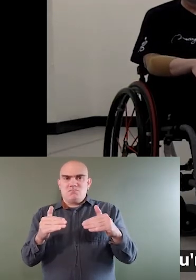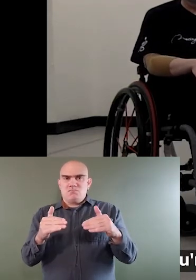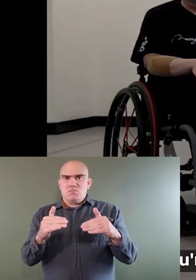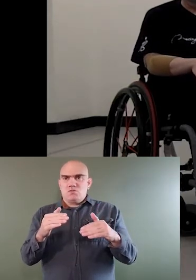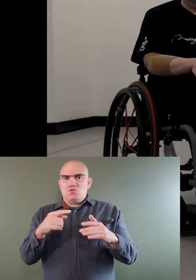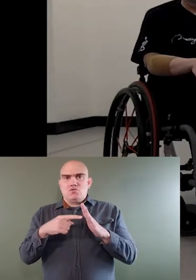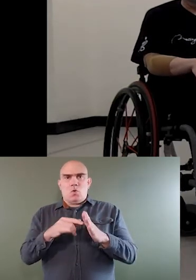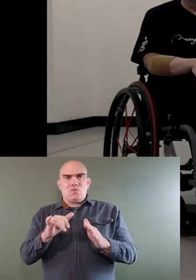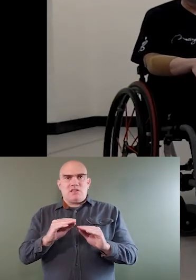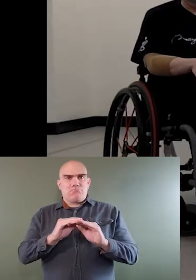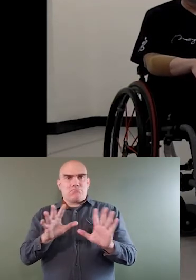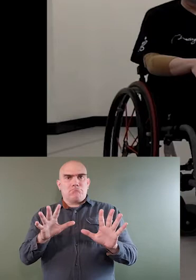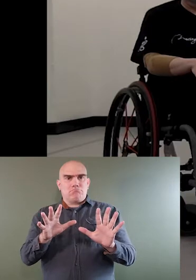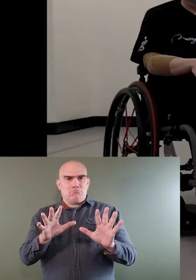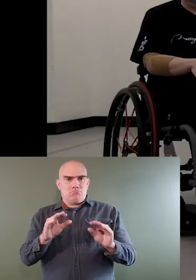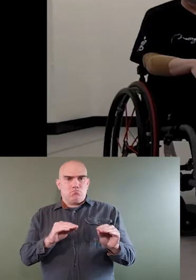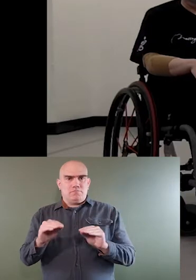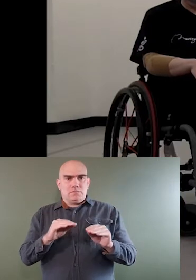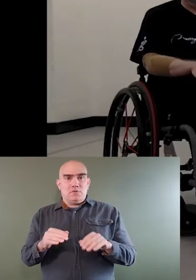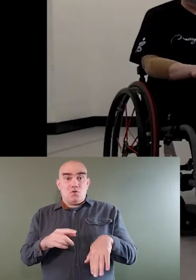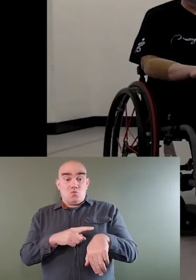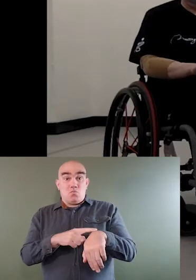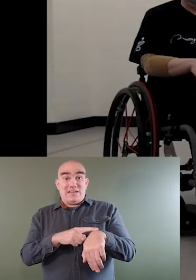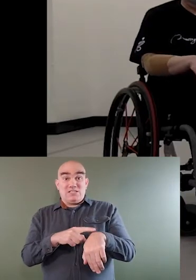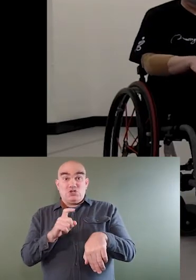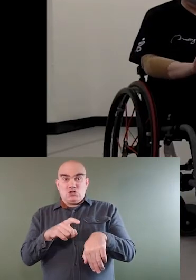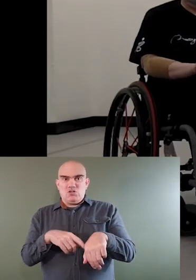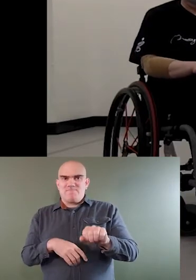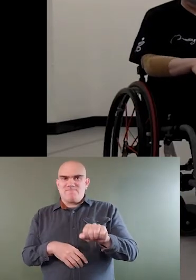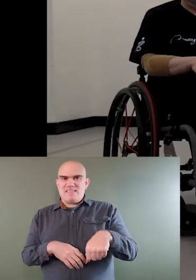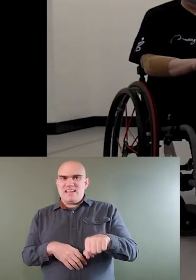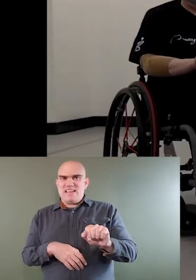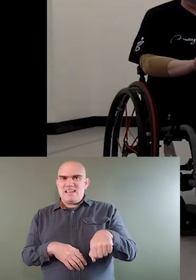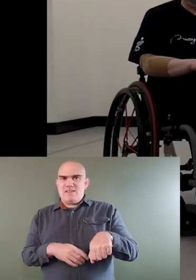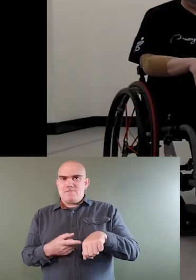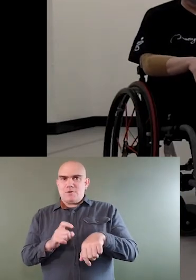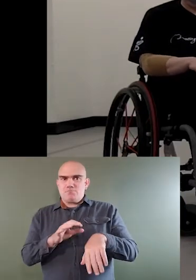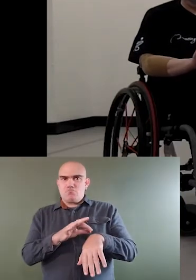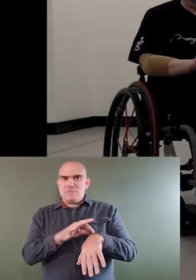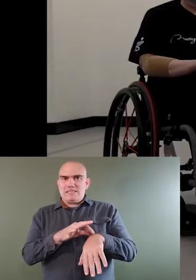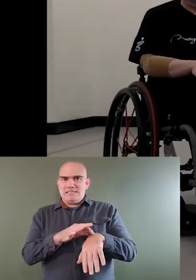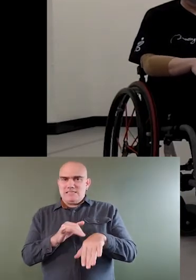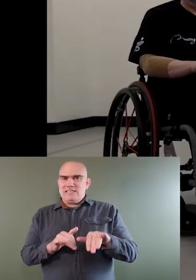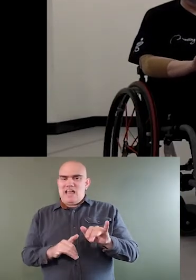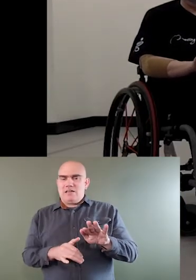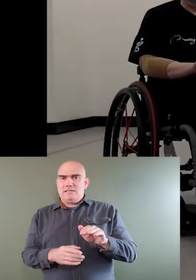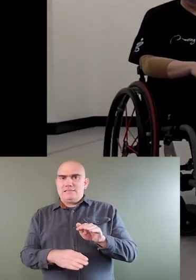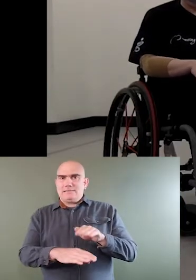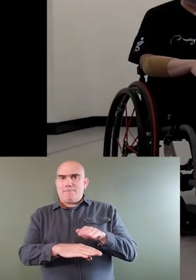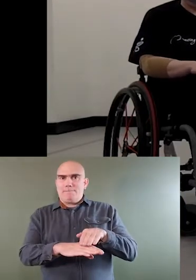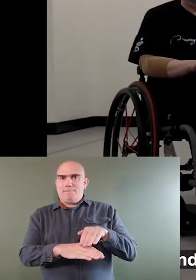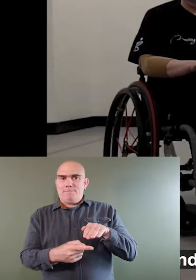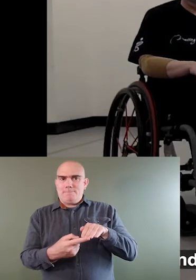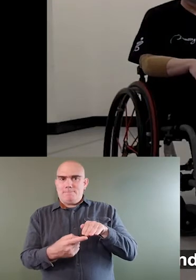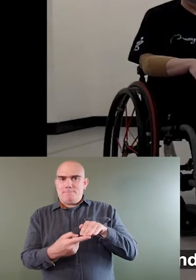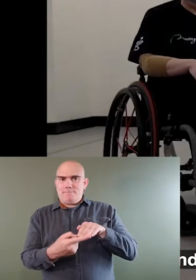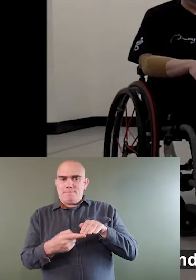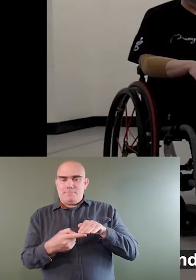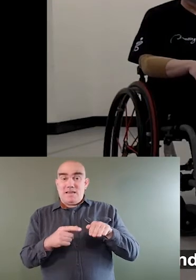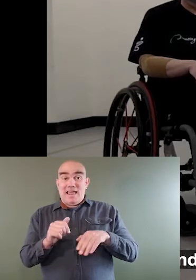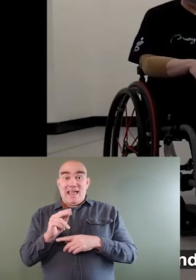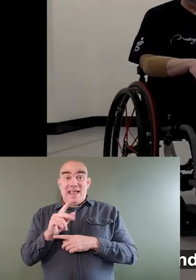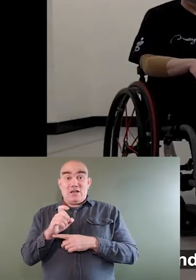from. Our wrists should bend and flex from the wrist, tapping the fingertips, and